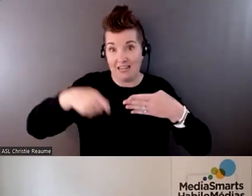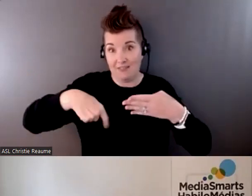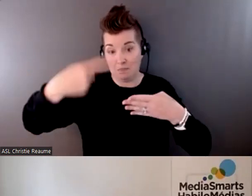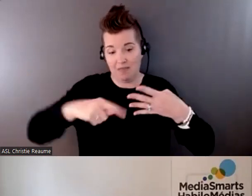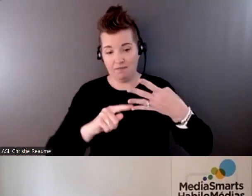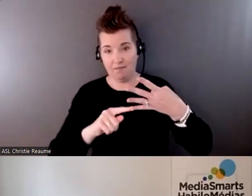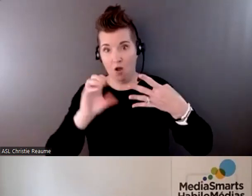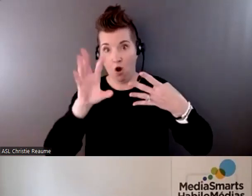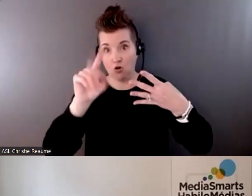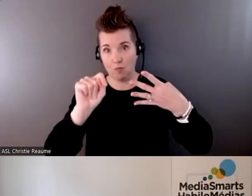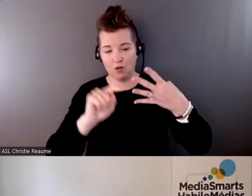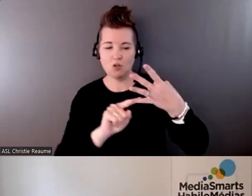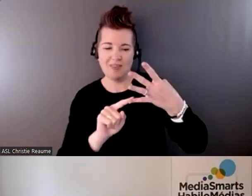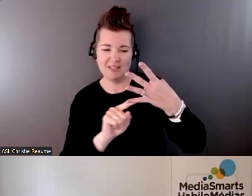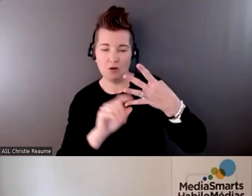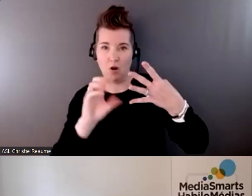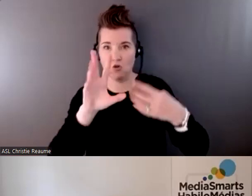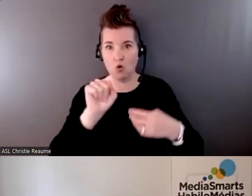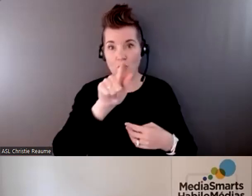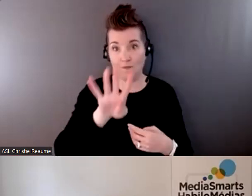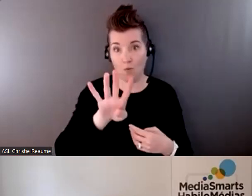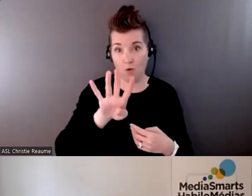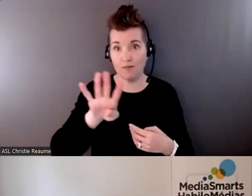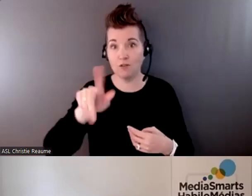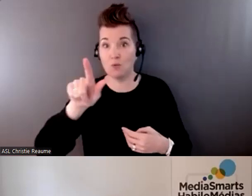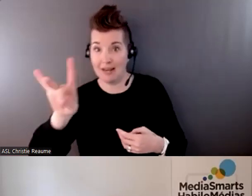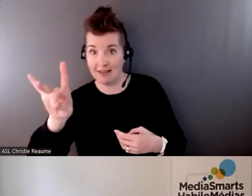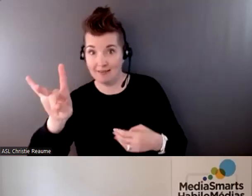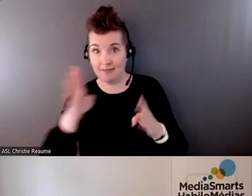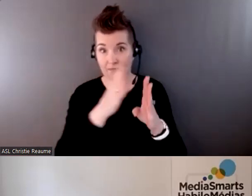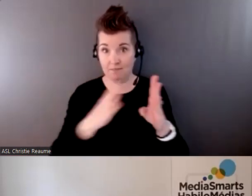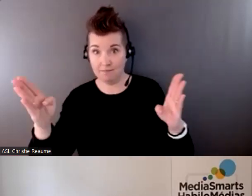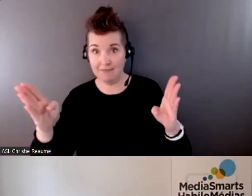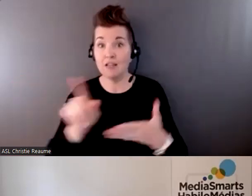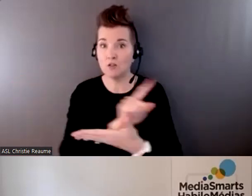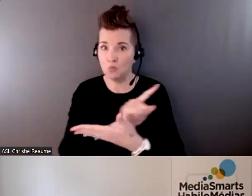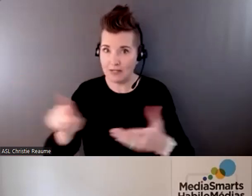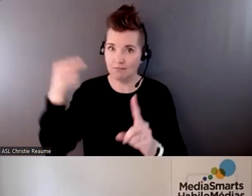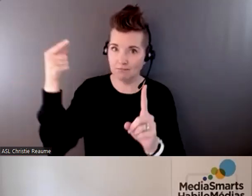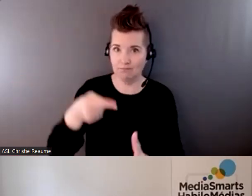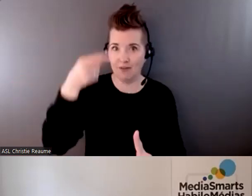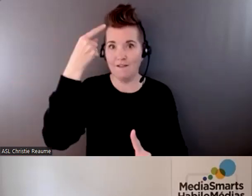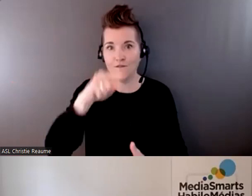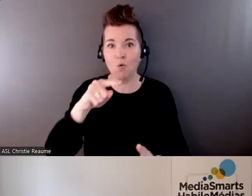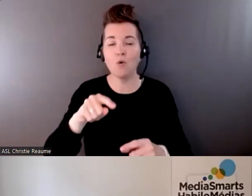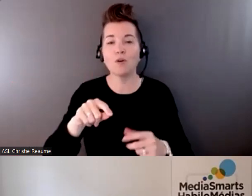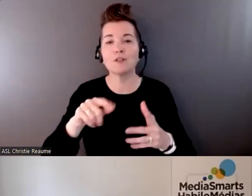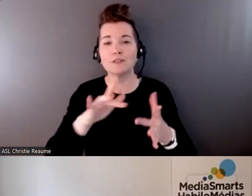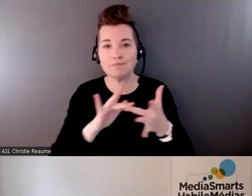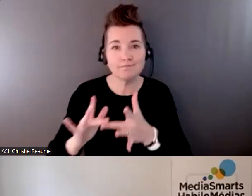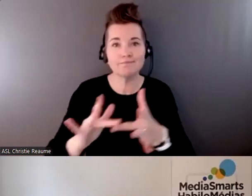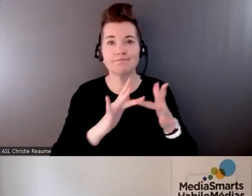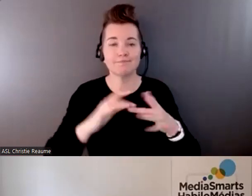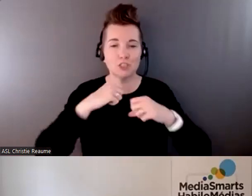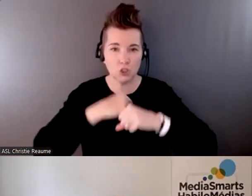October 24th to the 28th uh it's uh media literacy week this will be the 17th annual media literacy at media smarts